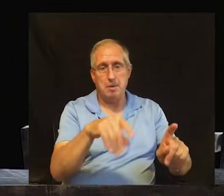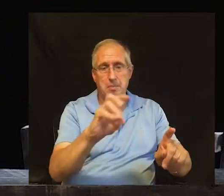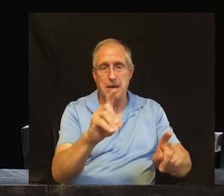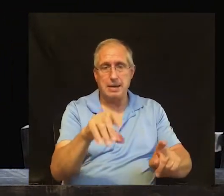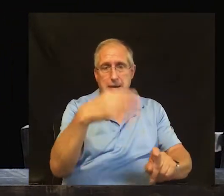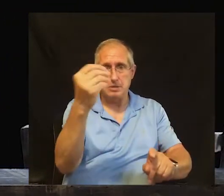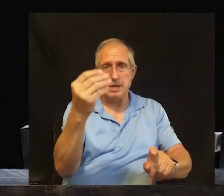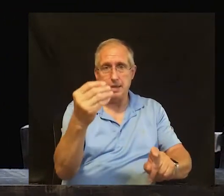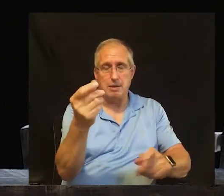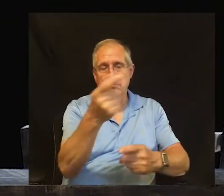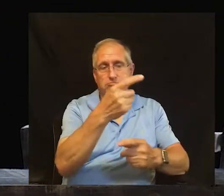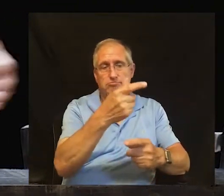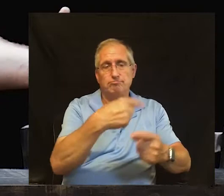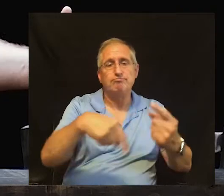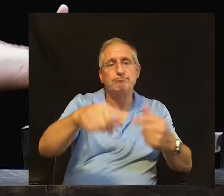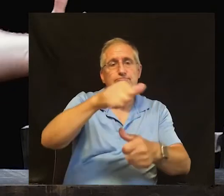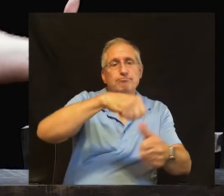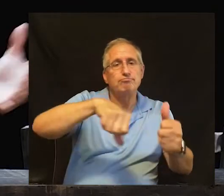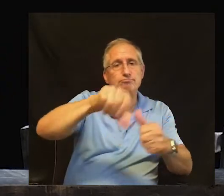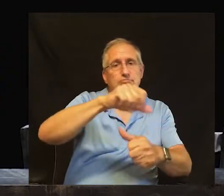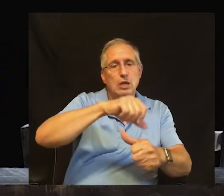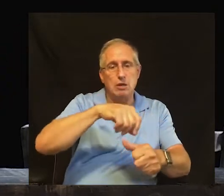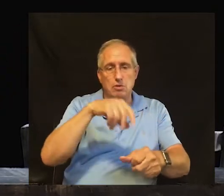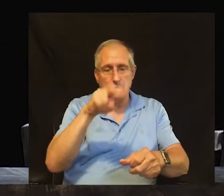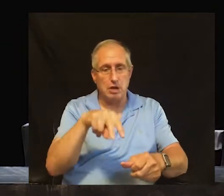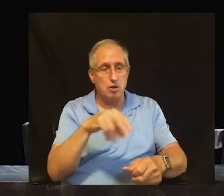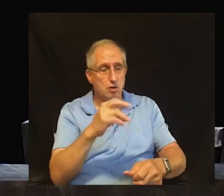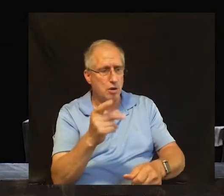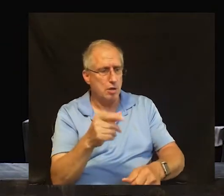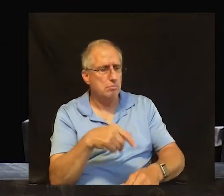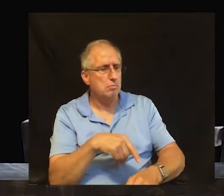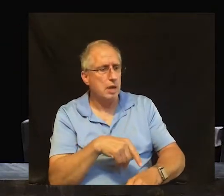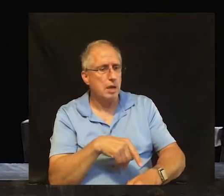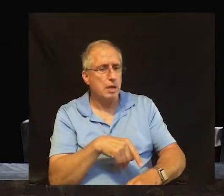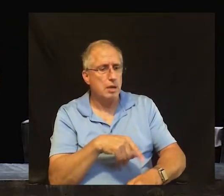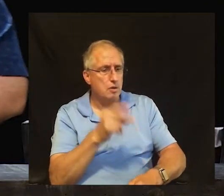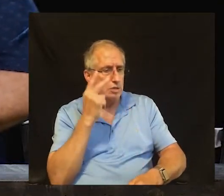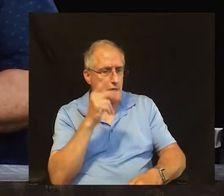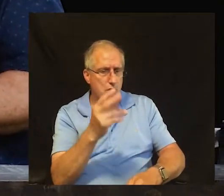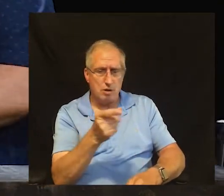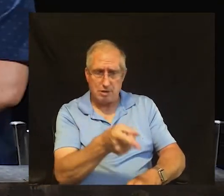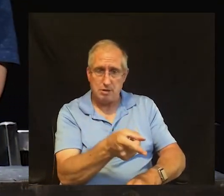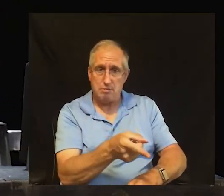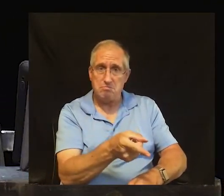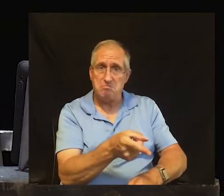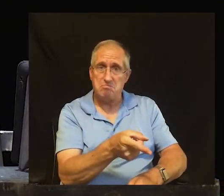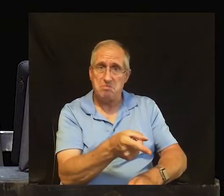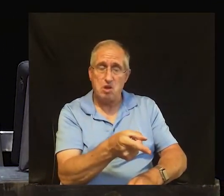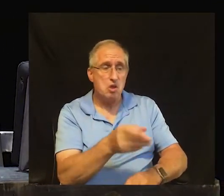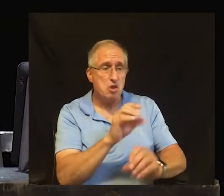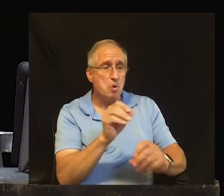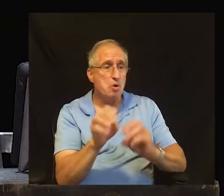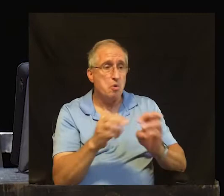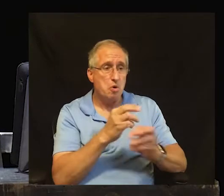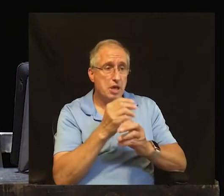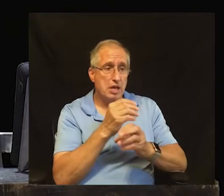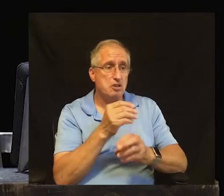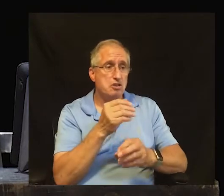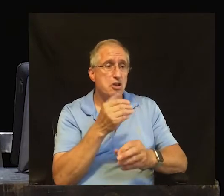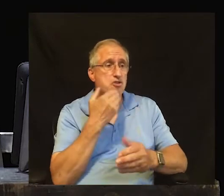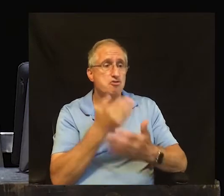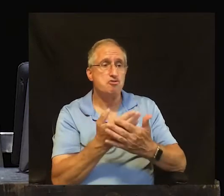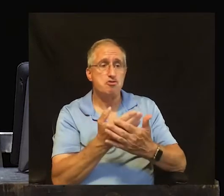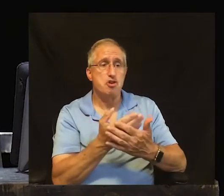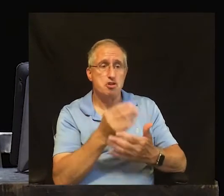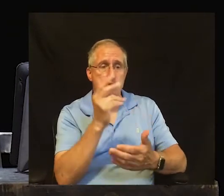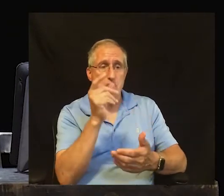pond on the backside of his farm, and they're hanging out there by the pond, and he looked down at his dog. He says, "You see this dog right here?" He goes, "Nobody in the world has